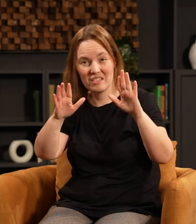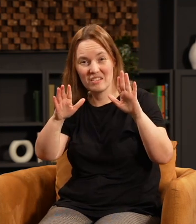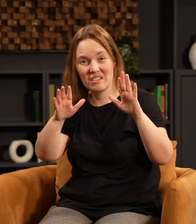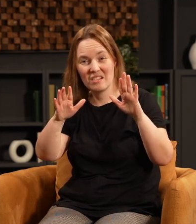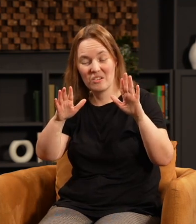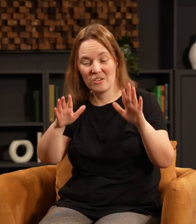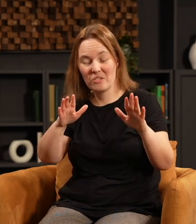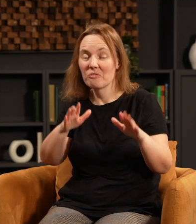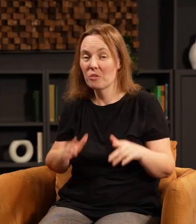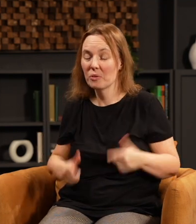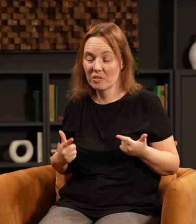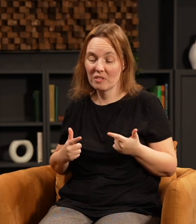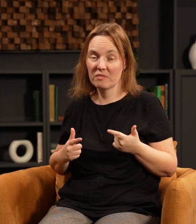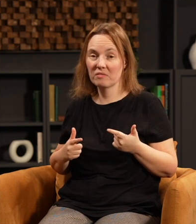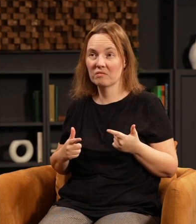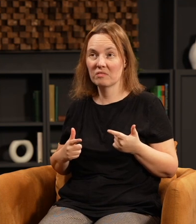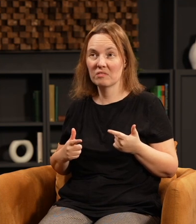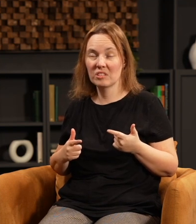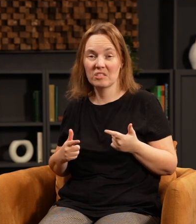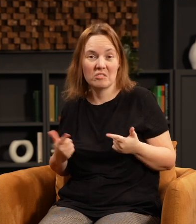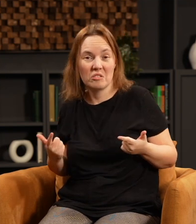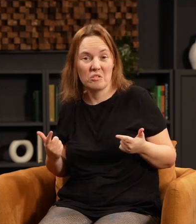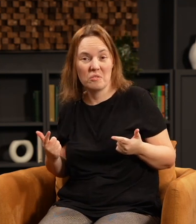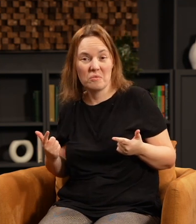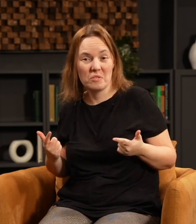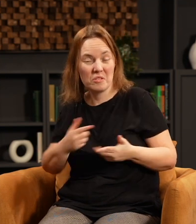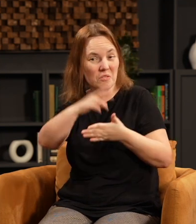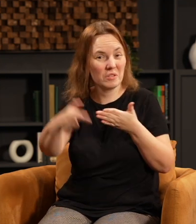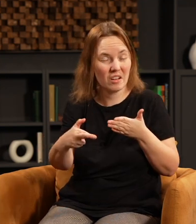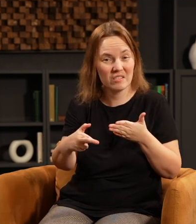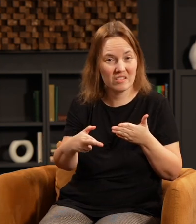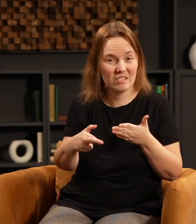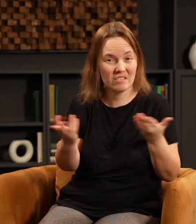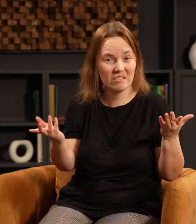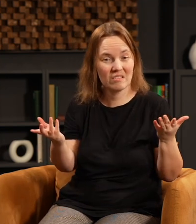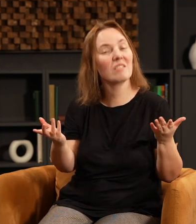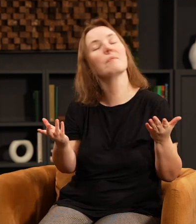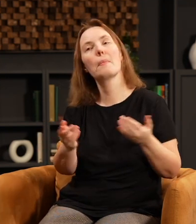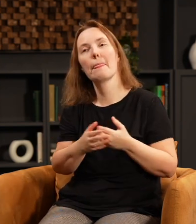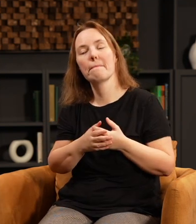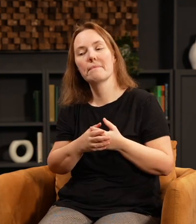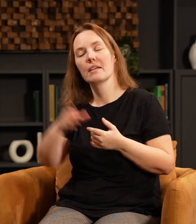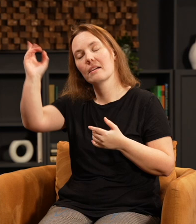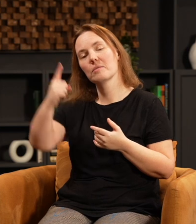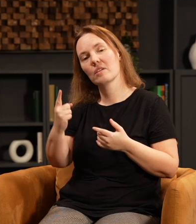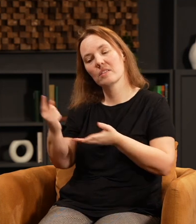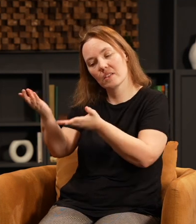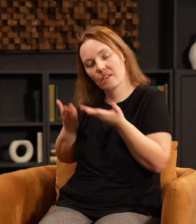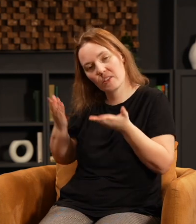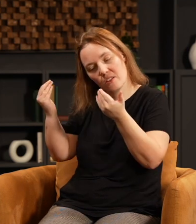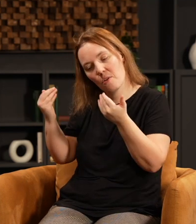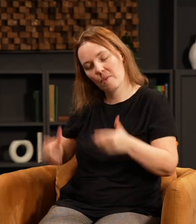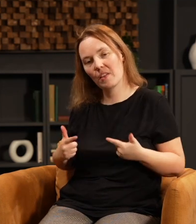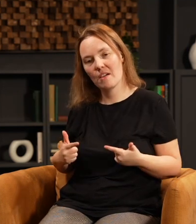the alternative, which might be premature sickness, death, whatever it is? And so the Lord gives us that option. He comes to us to give us the hope of life and